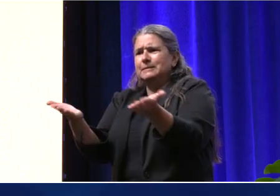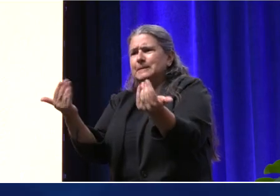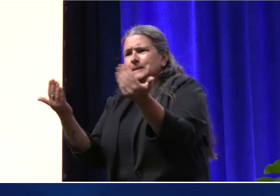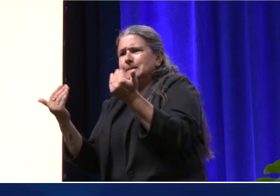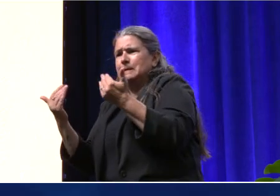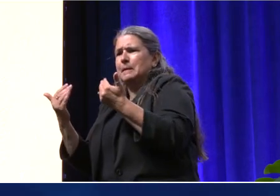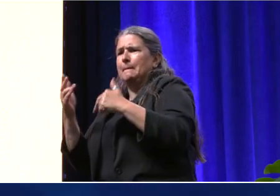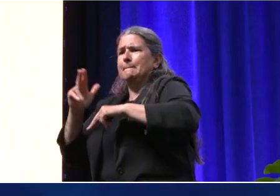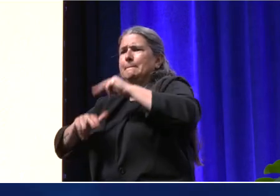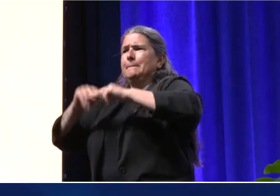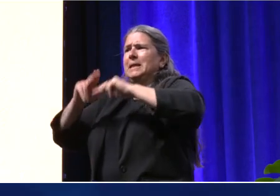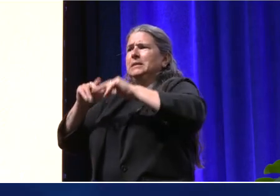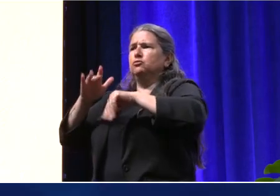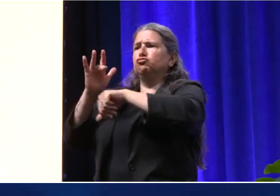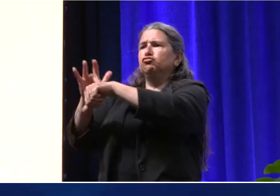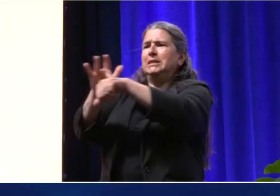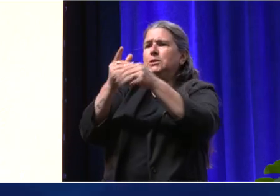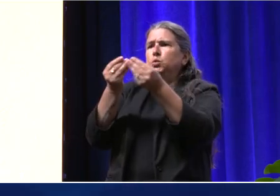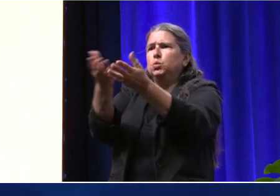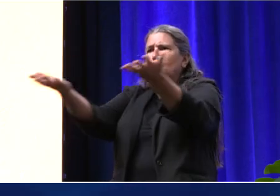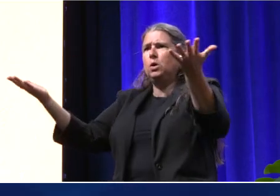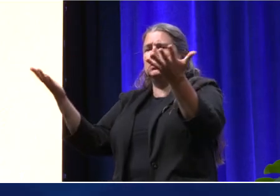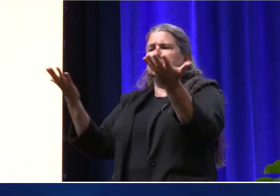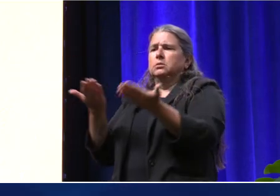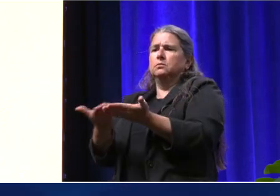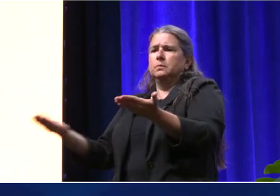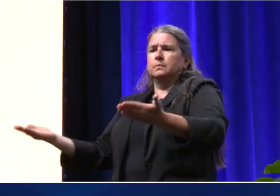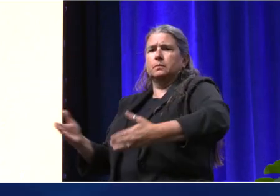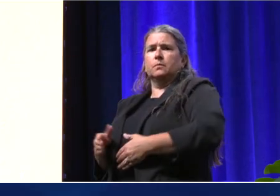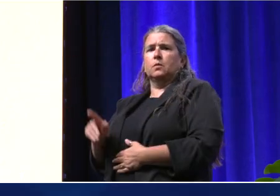Here's another number, 1.4 million.